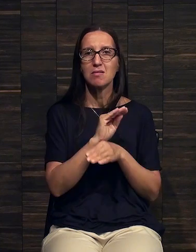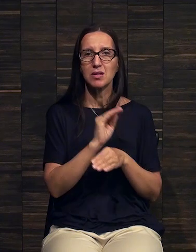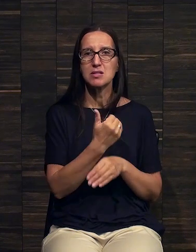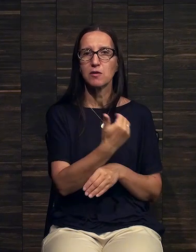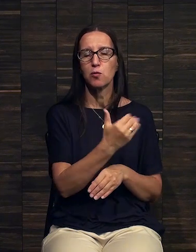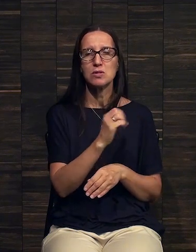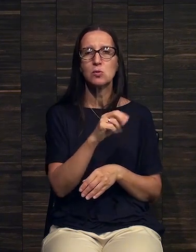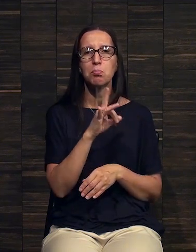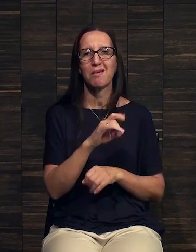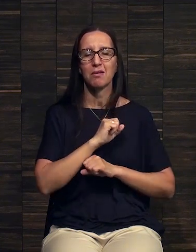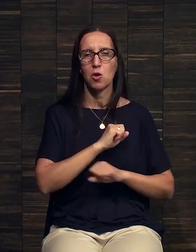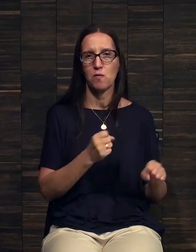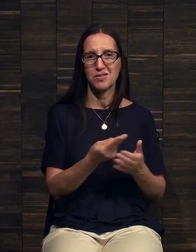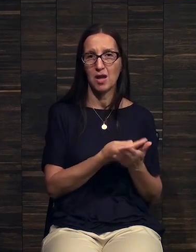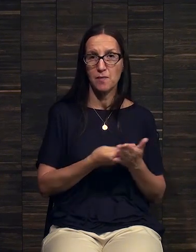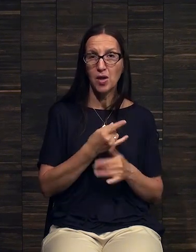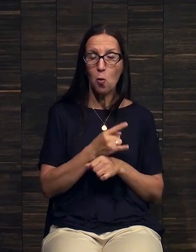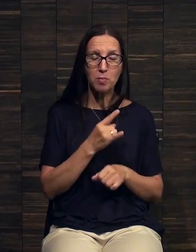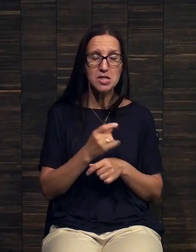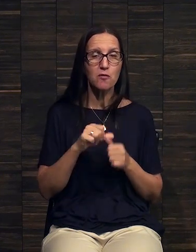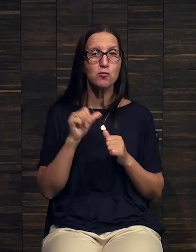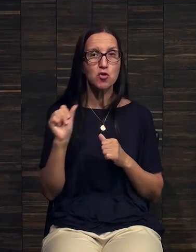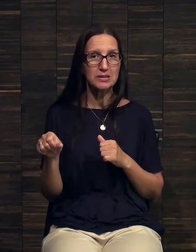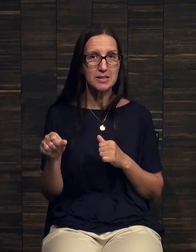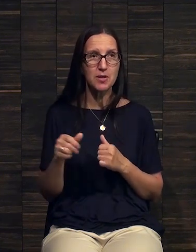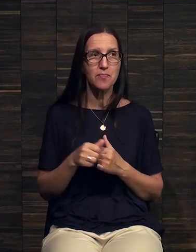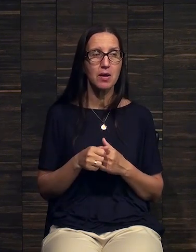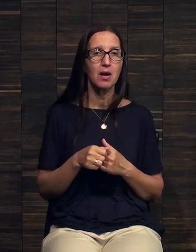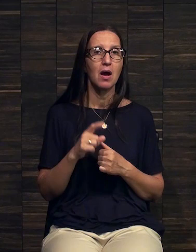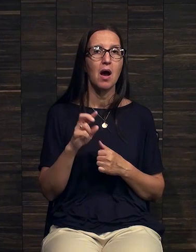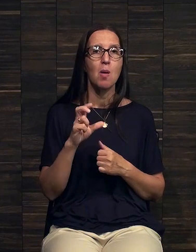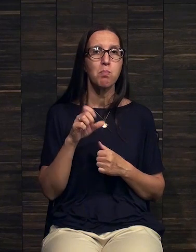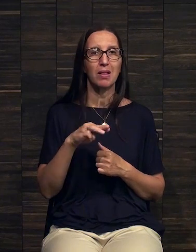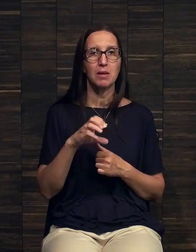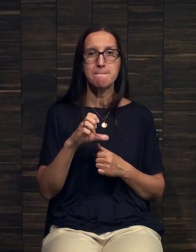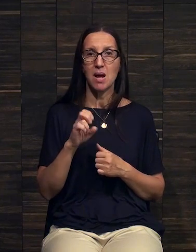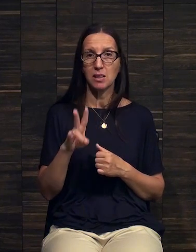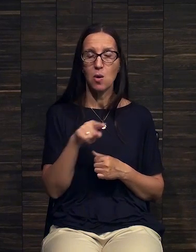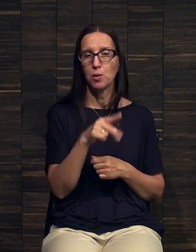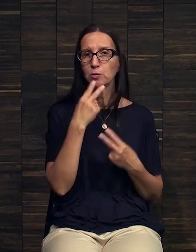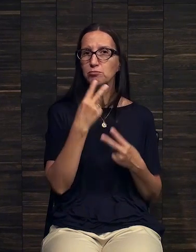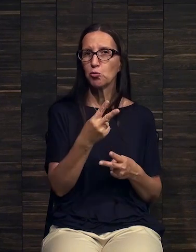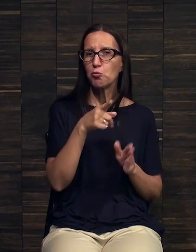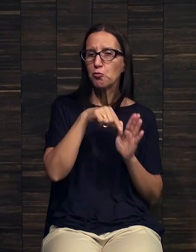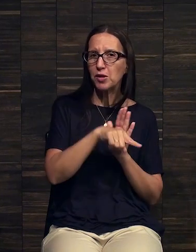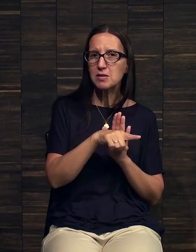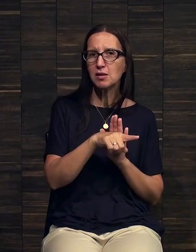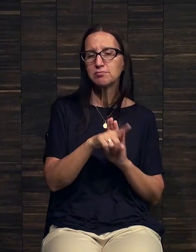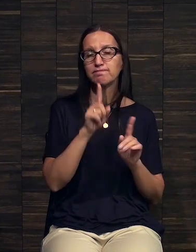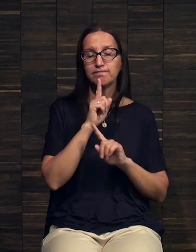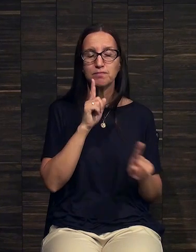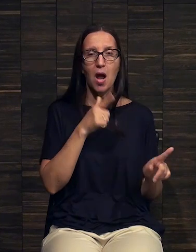to mention his criticism of superhero comics. Batman and